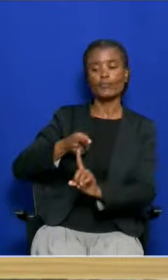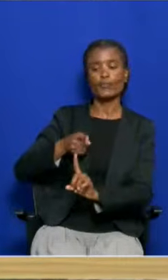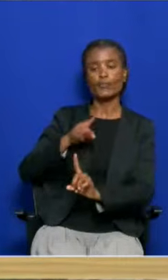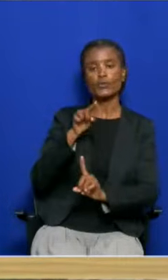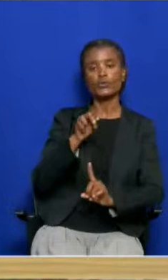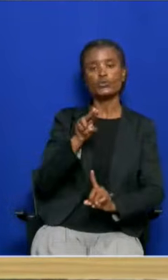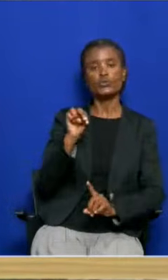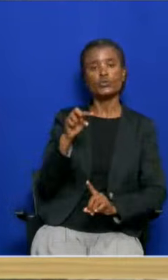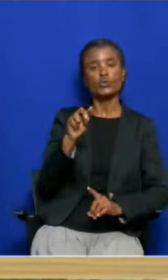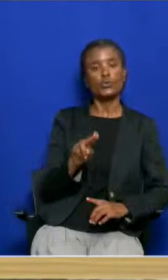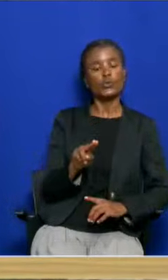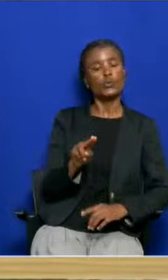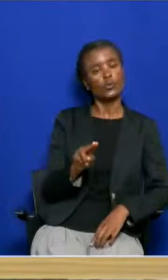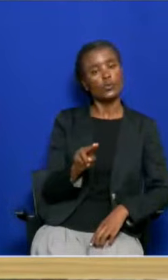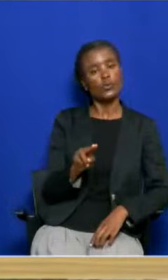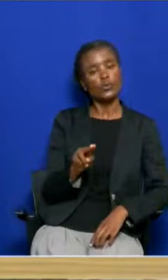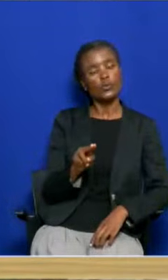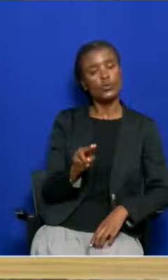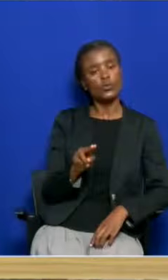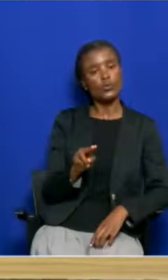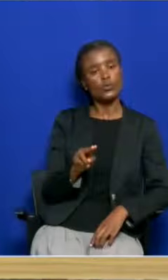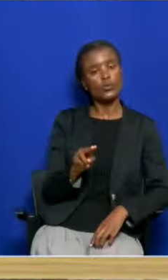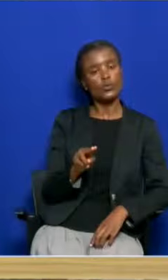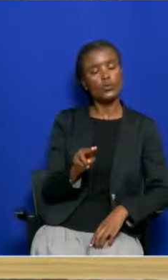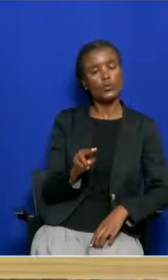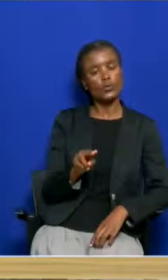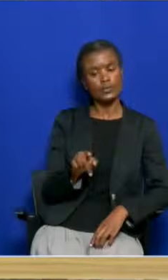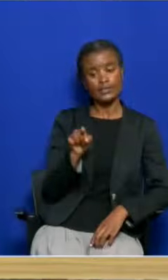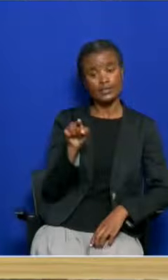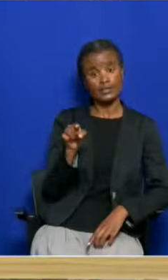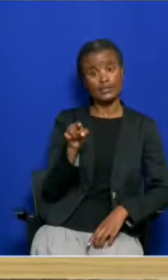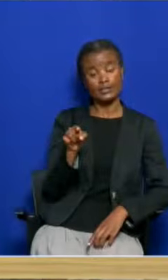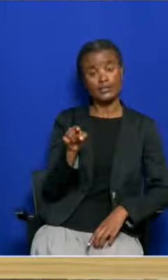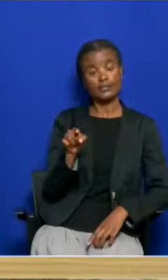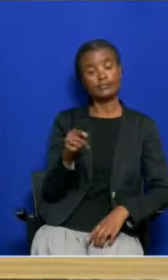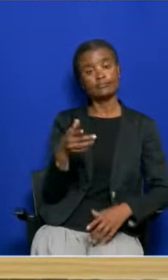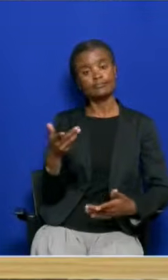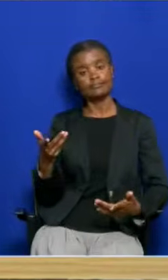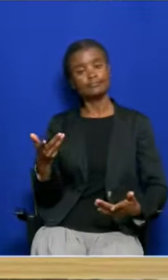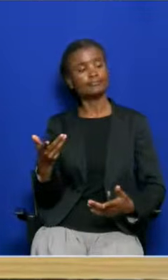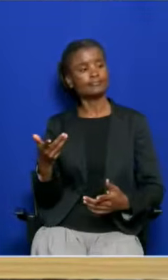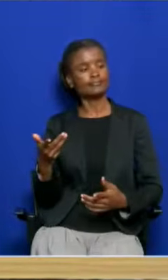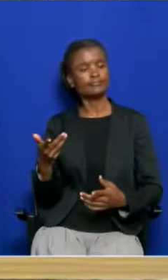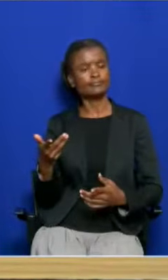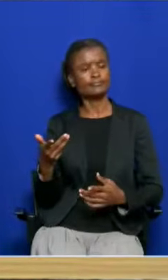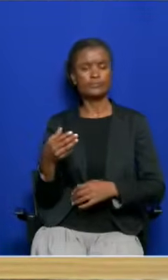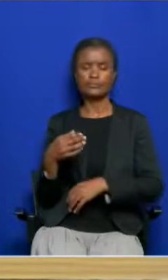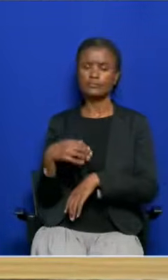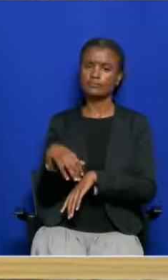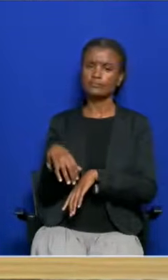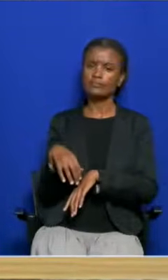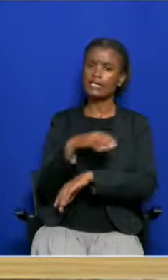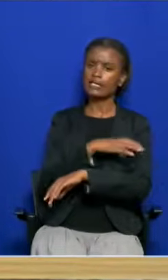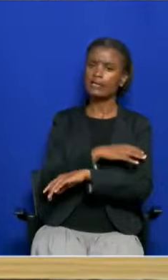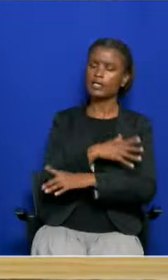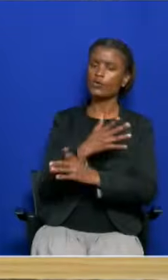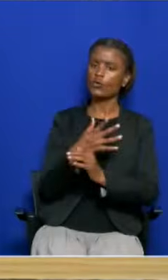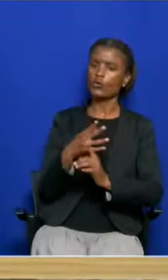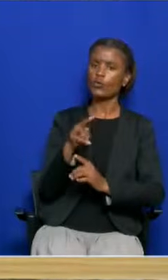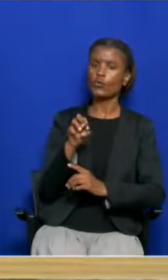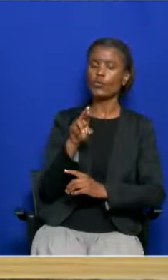And what did Warrant Officer Zungu or Captain Zungu, sorry, was it Captain or Warrant at that time? At that time was a